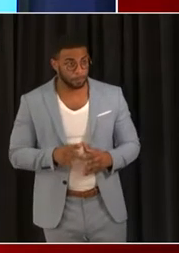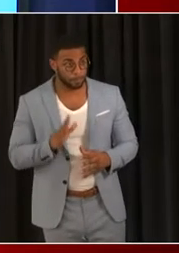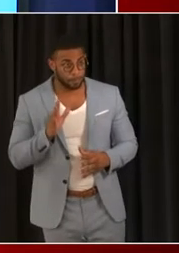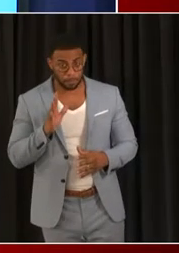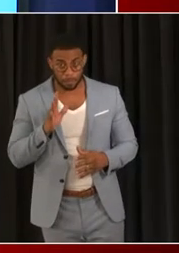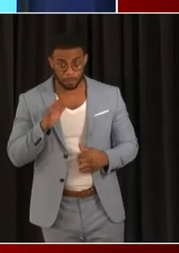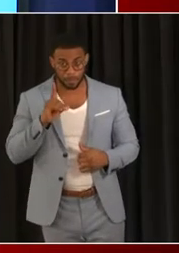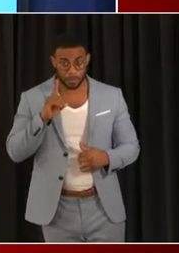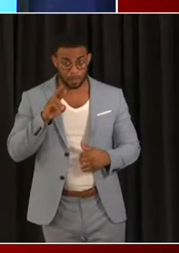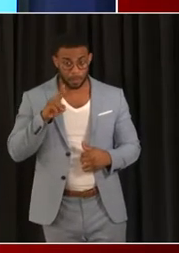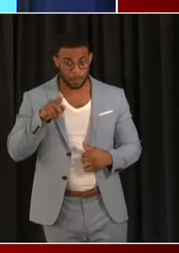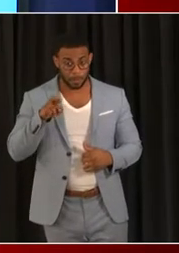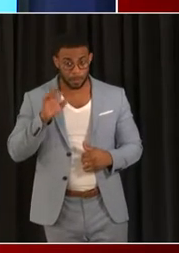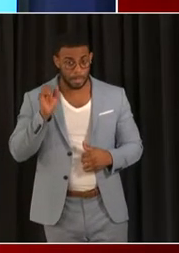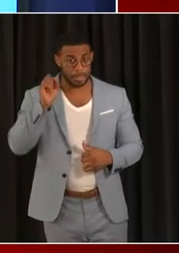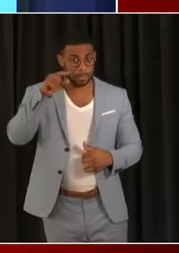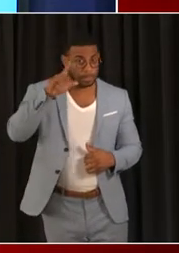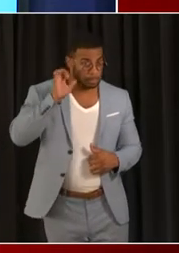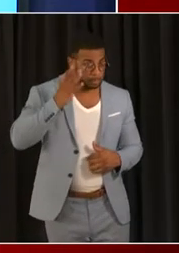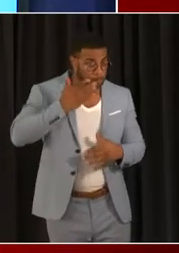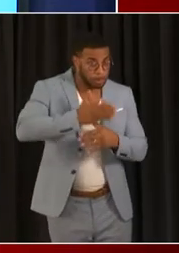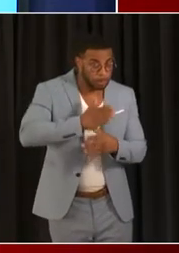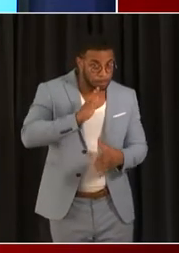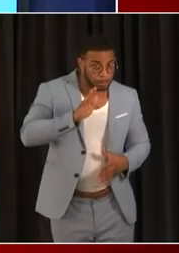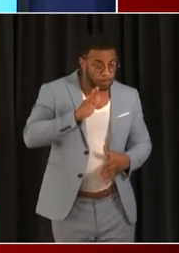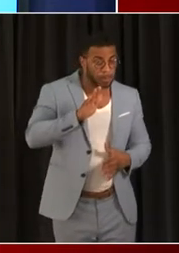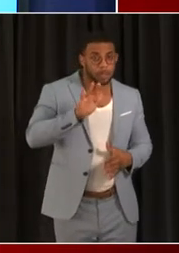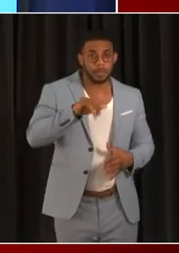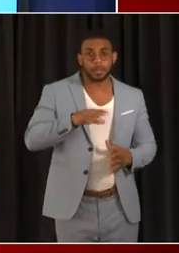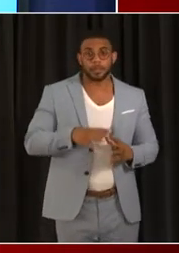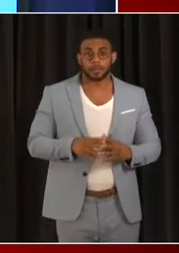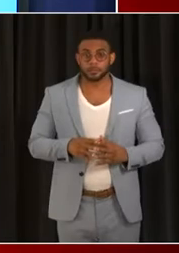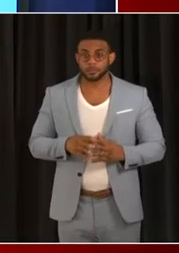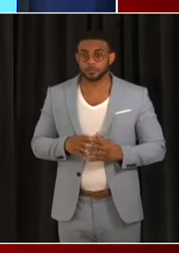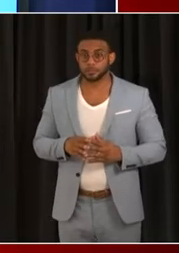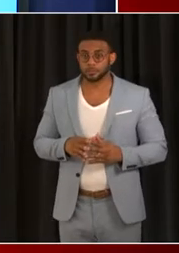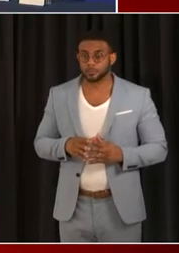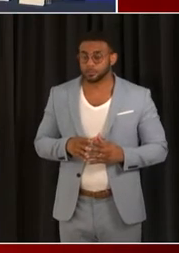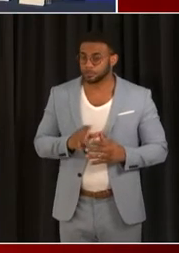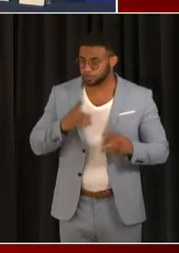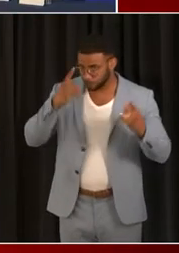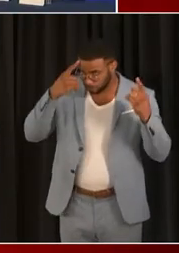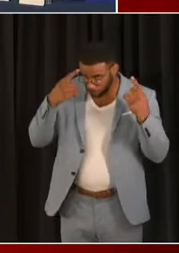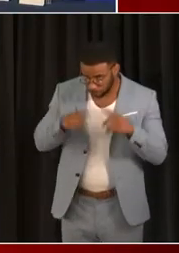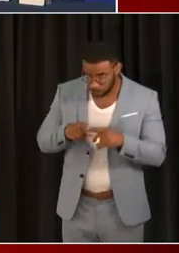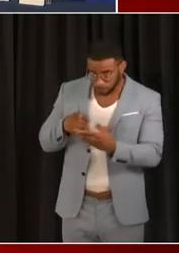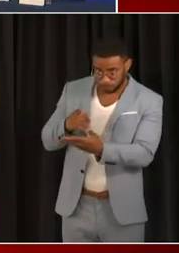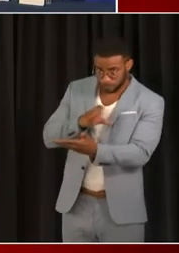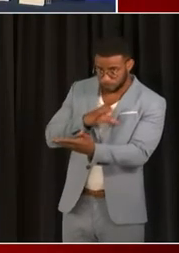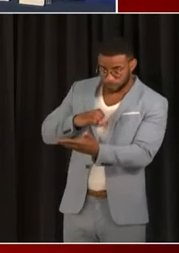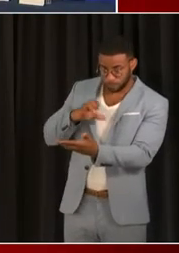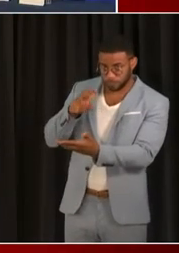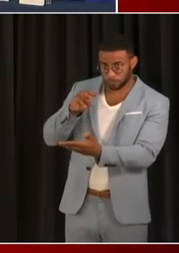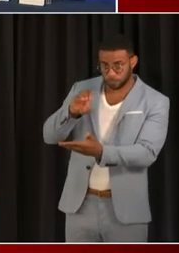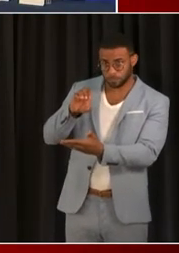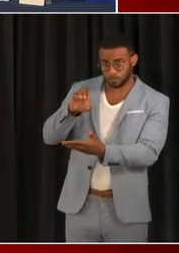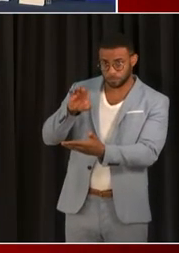And if I could just add just very quickly that I agree with